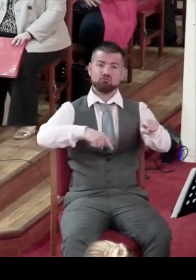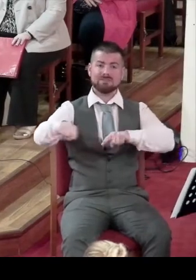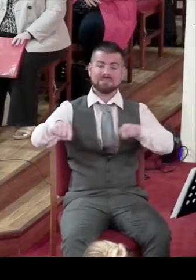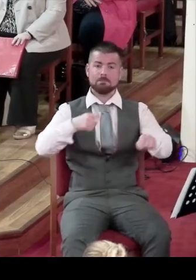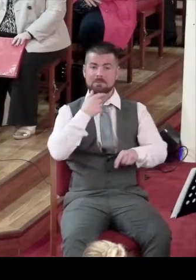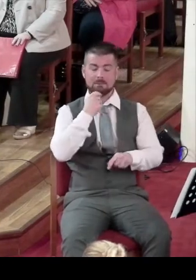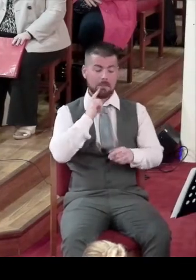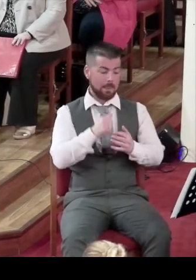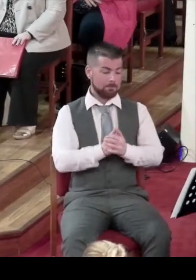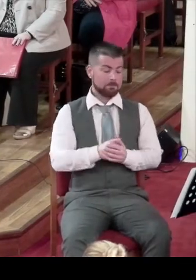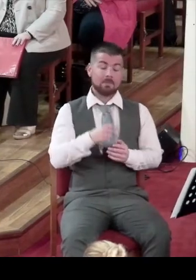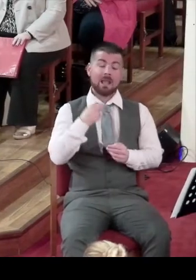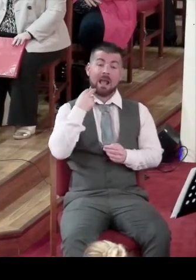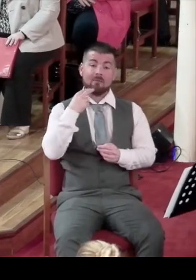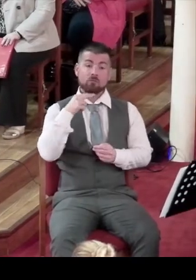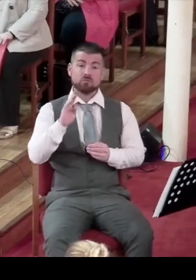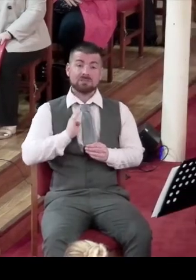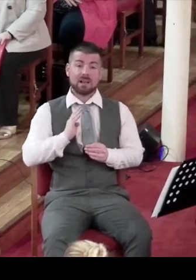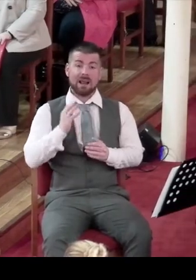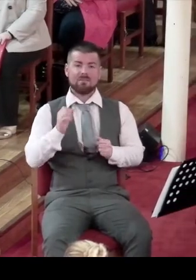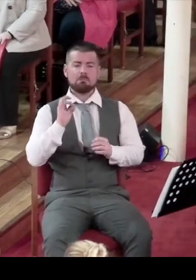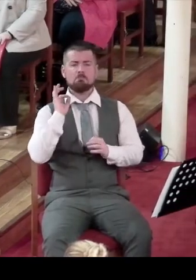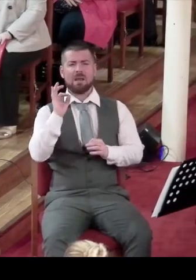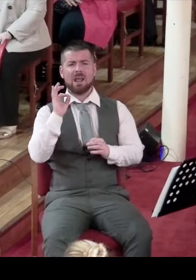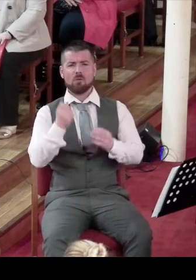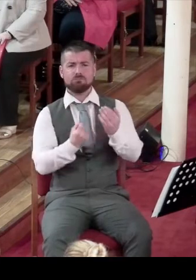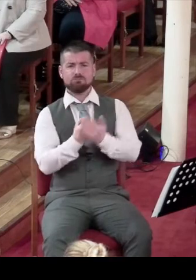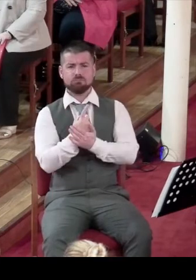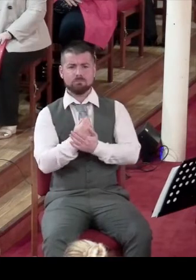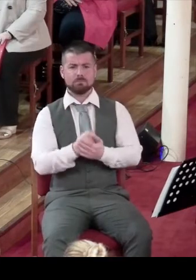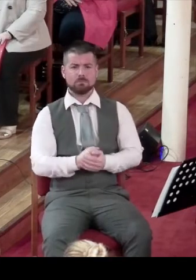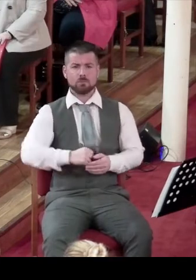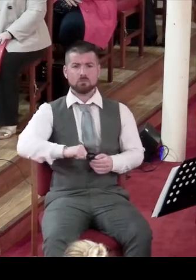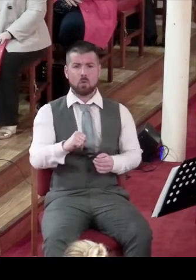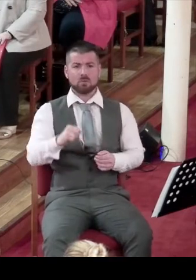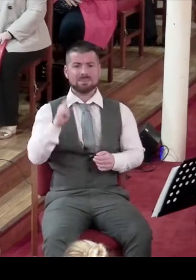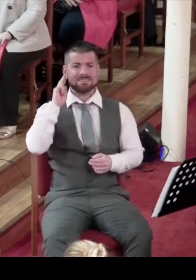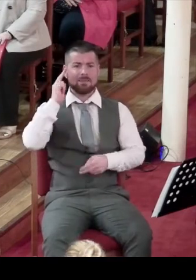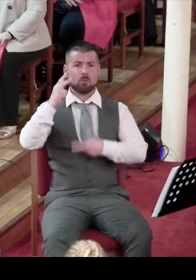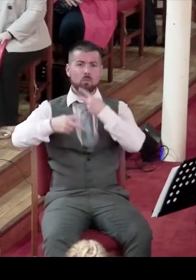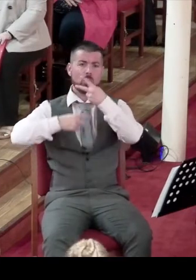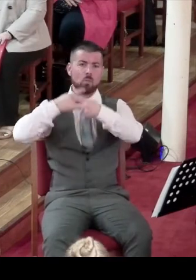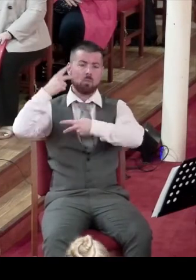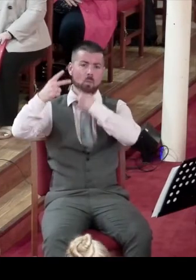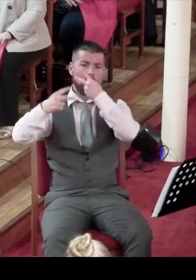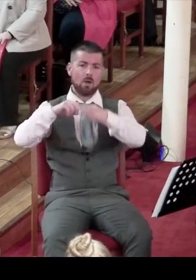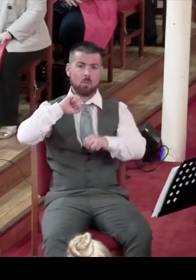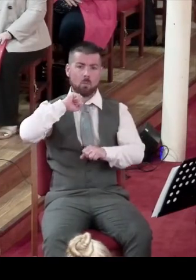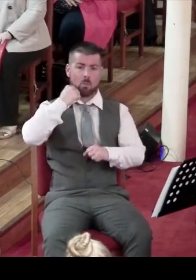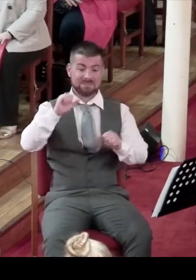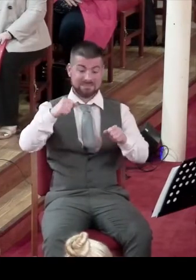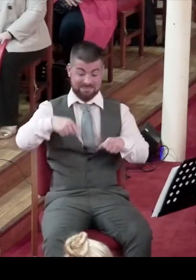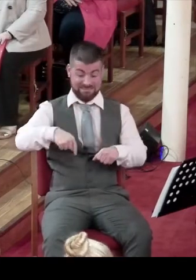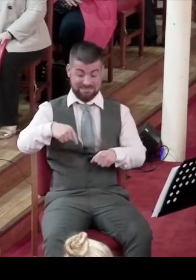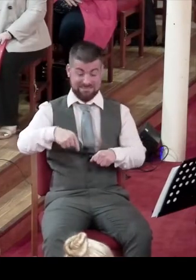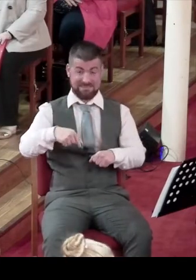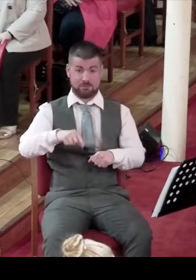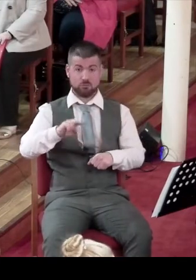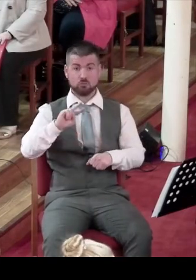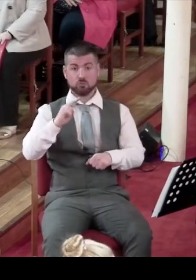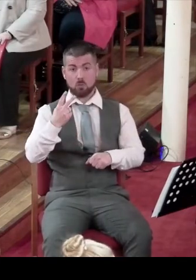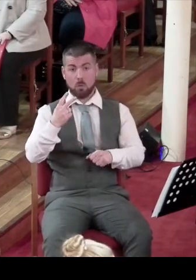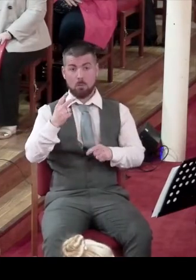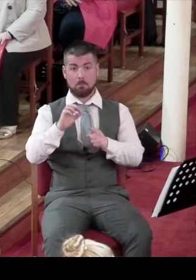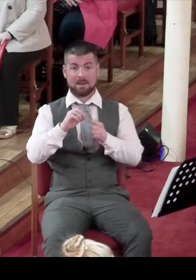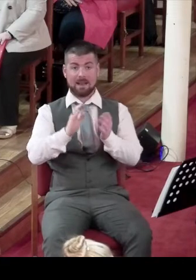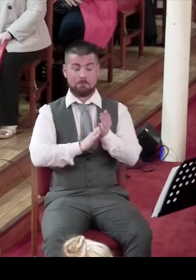the afternoon next Sunday, there's a special event, the Scottish Deaf Choirs Festival. It's going to take place here at 2:00.